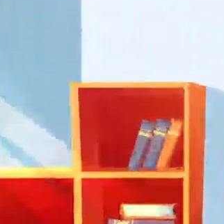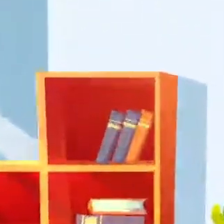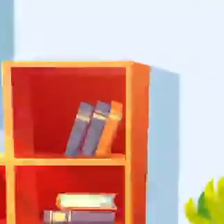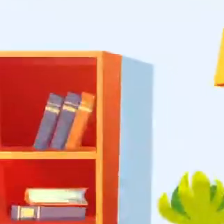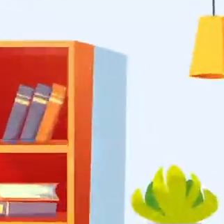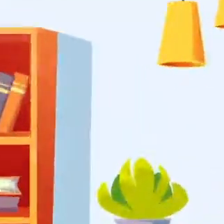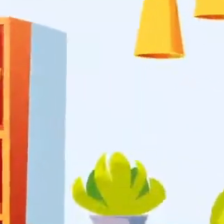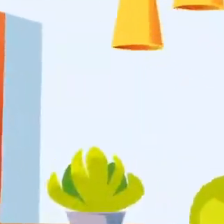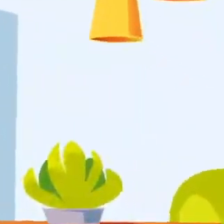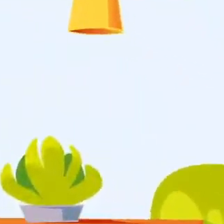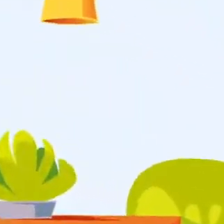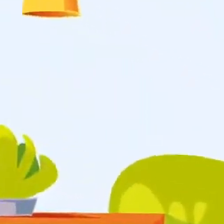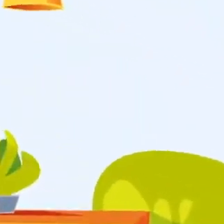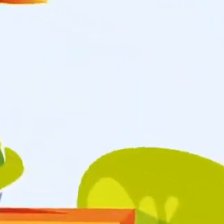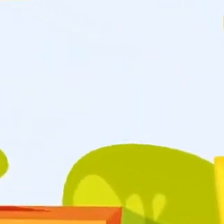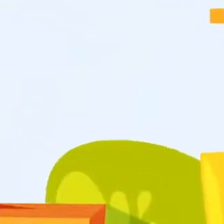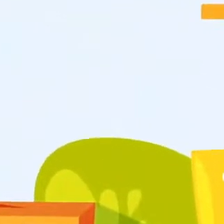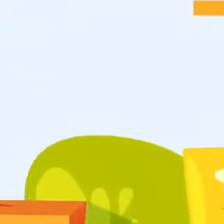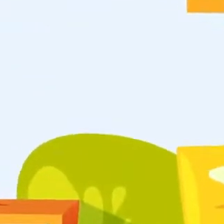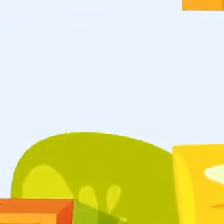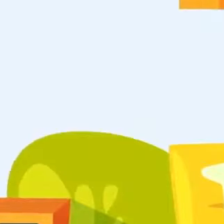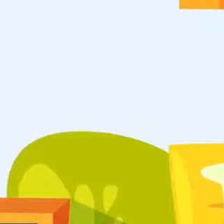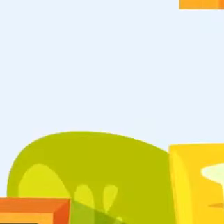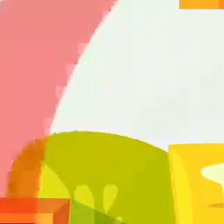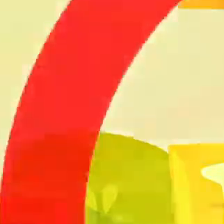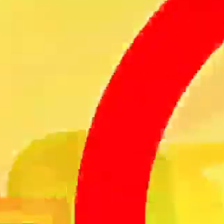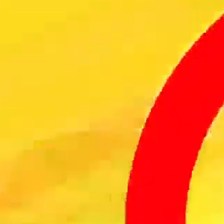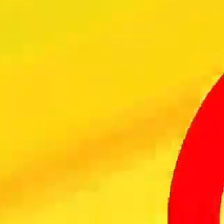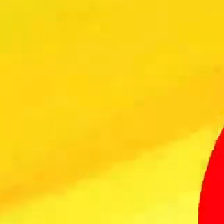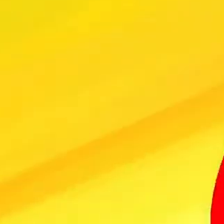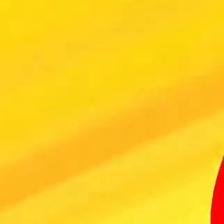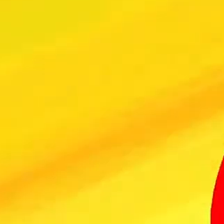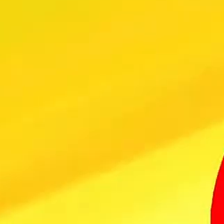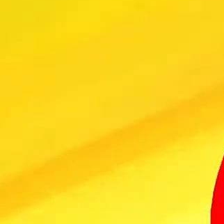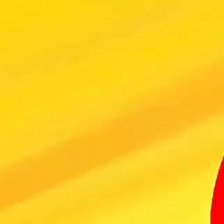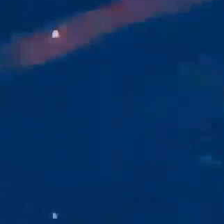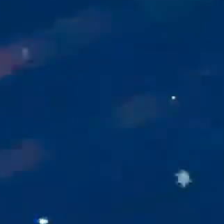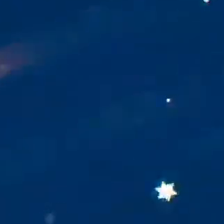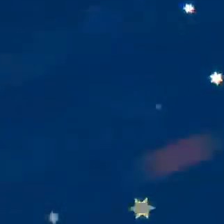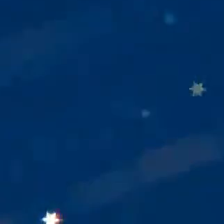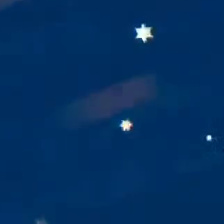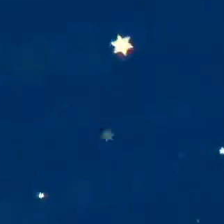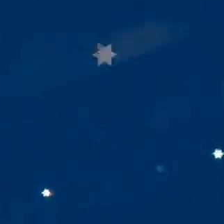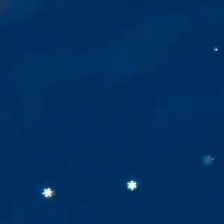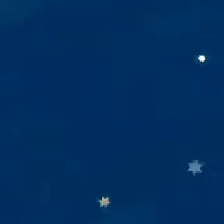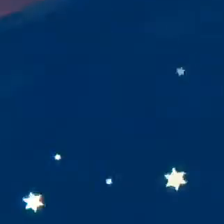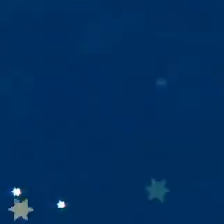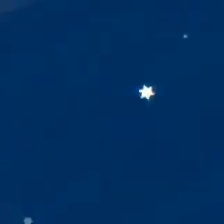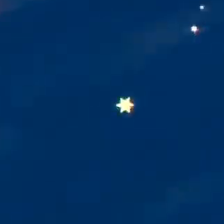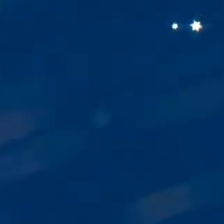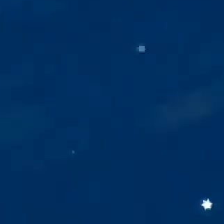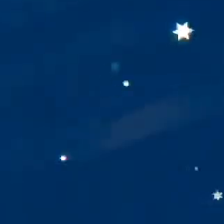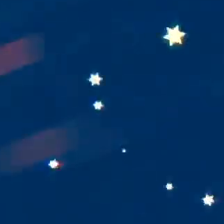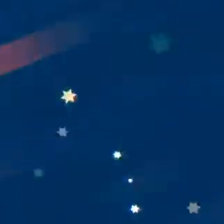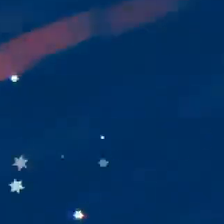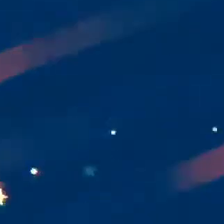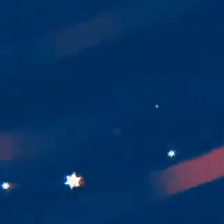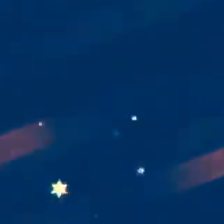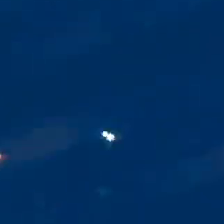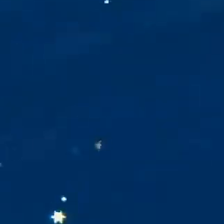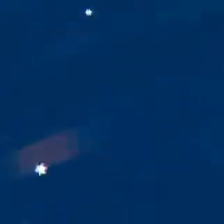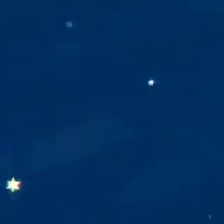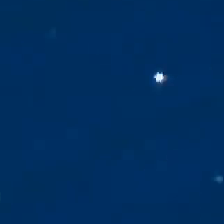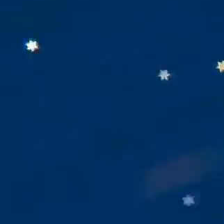if you aren't feeling well, stay at home and don't play with or hug anyone who feels sick. And lastly, what superhero doesn't